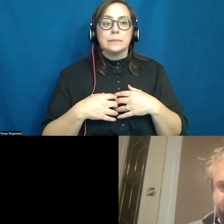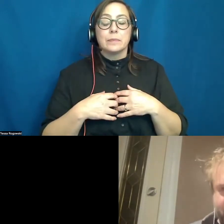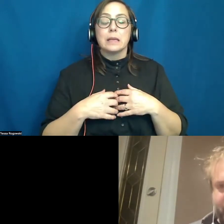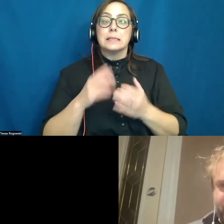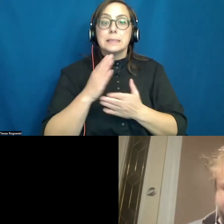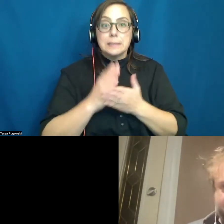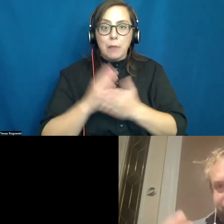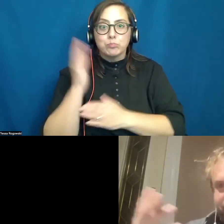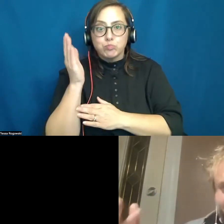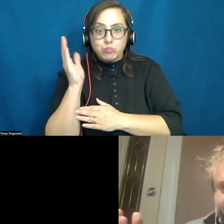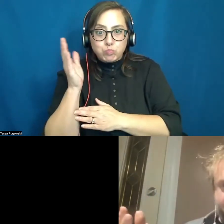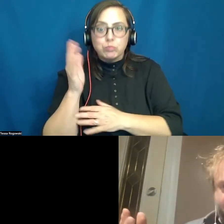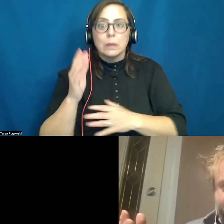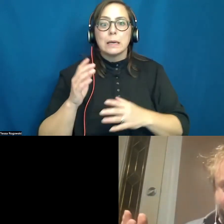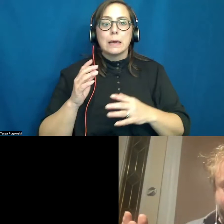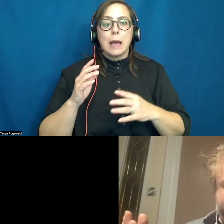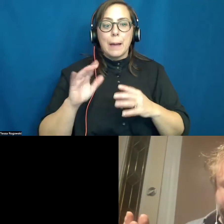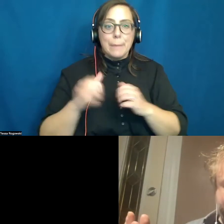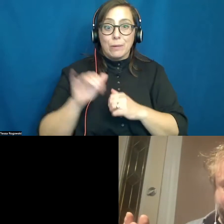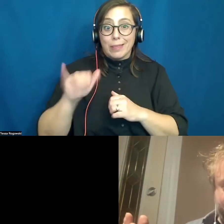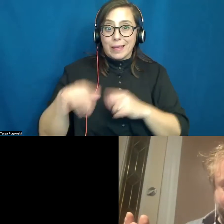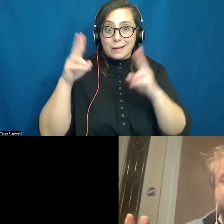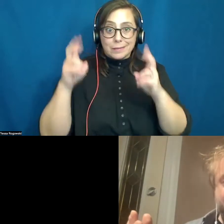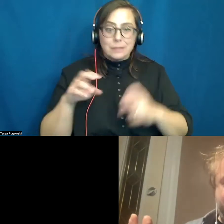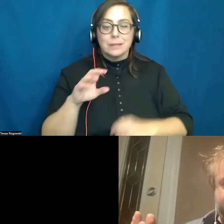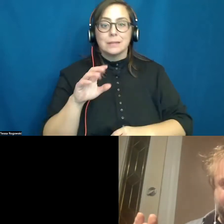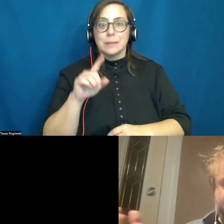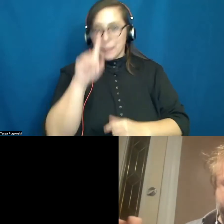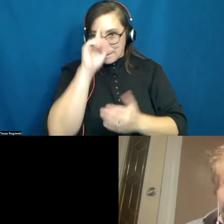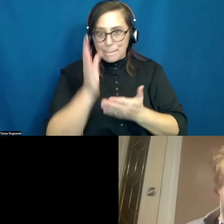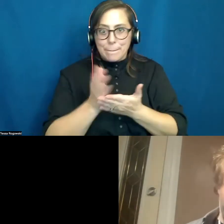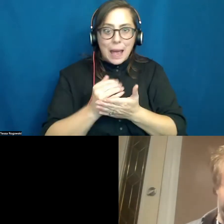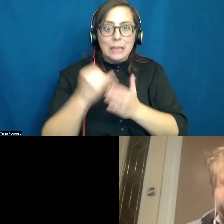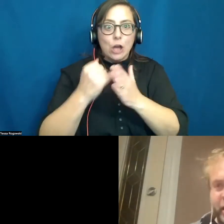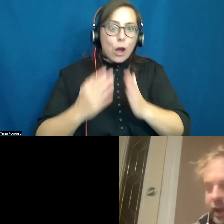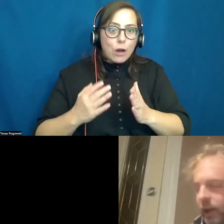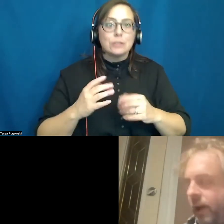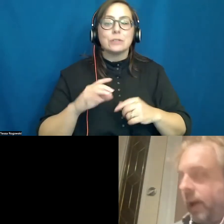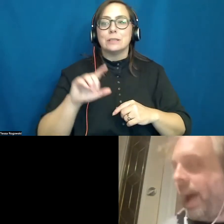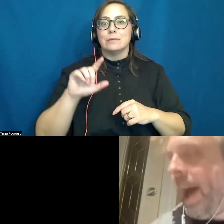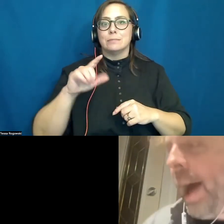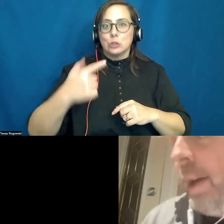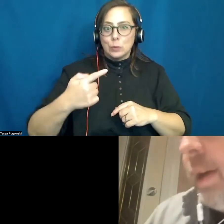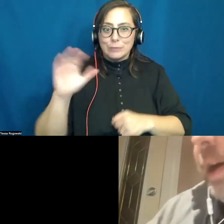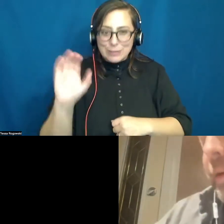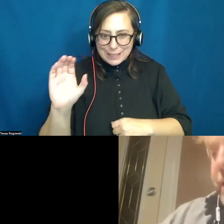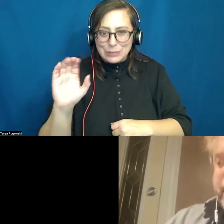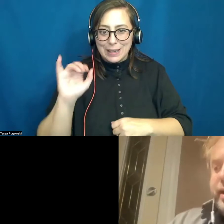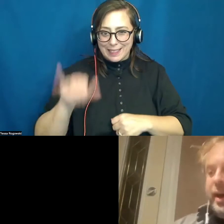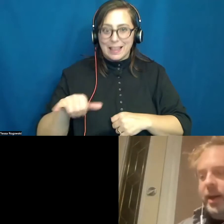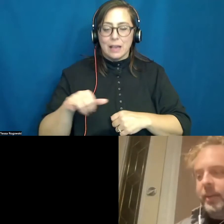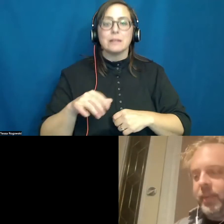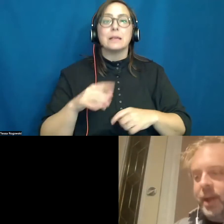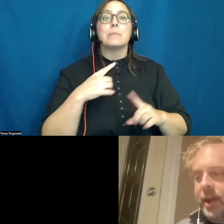about my topic, the mad artist / poet in 21st century, and